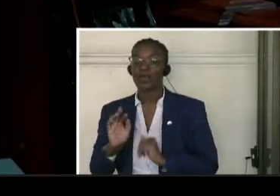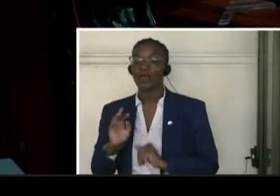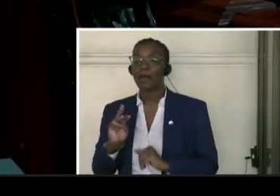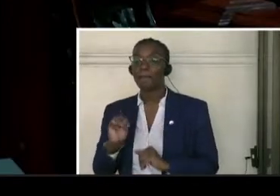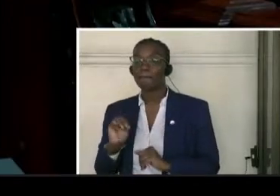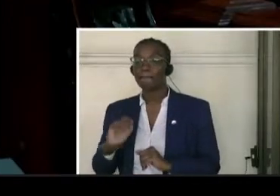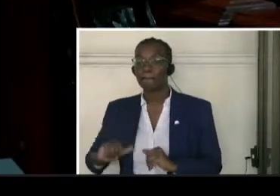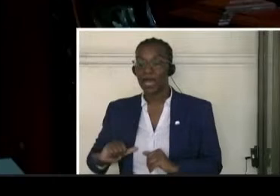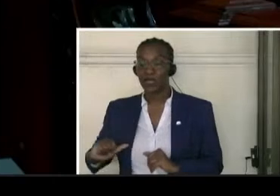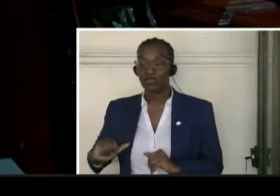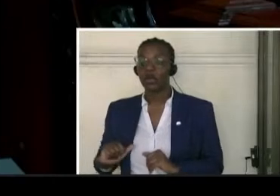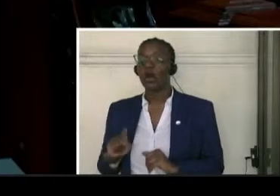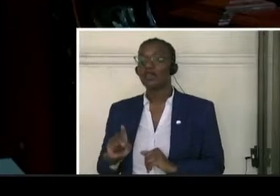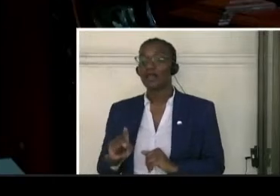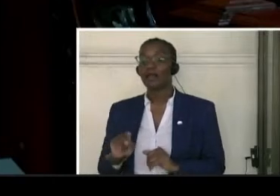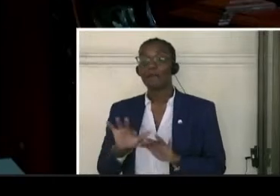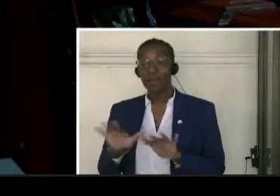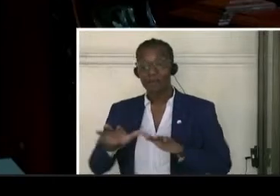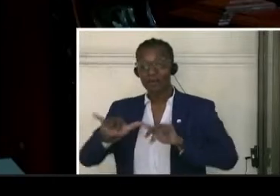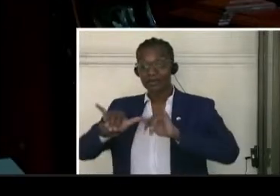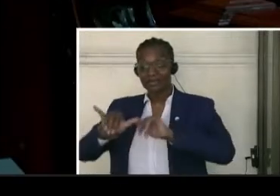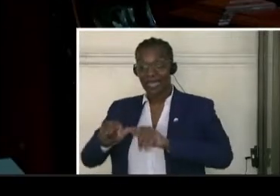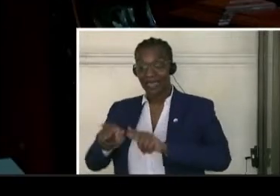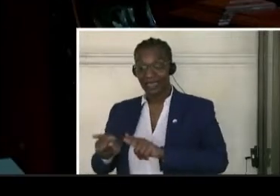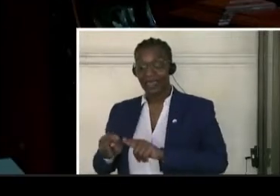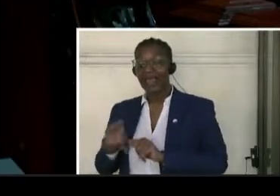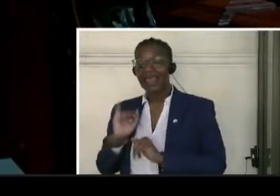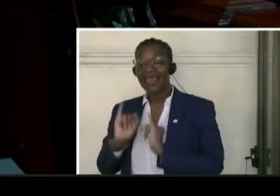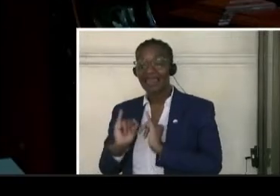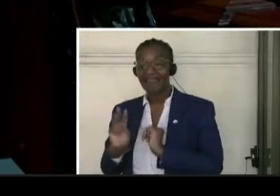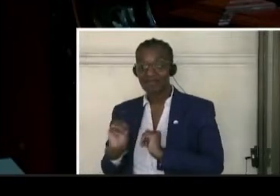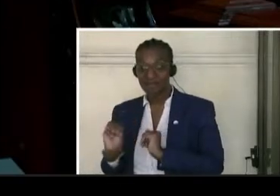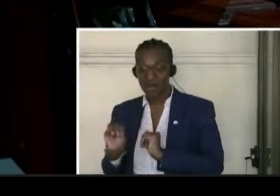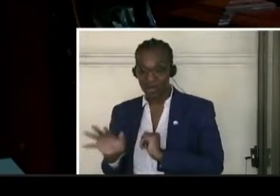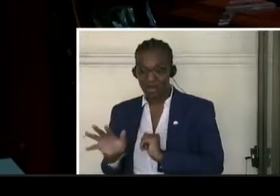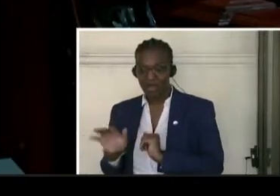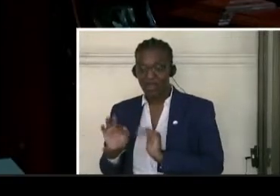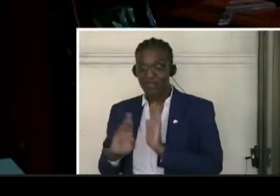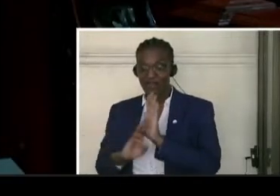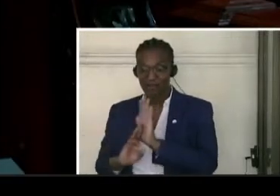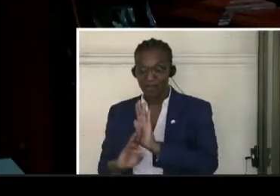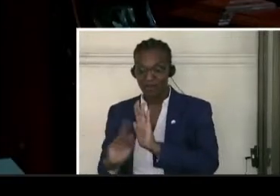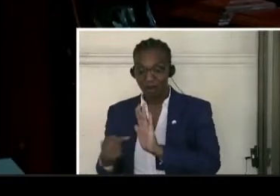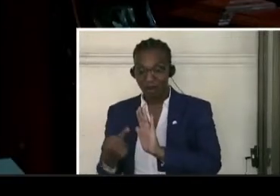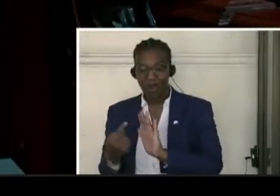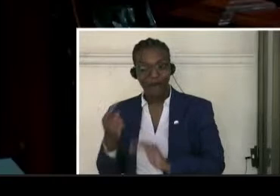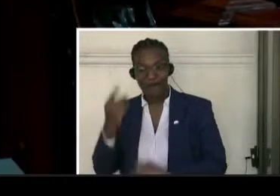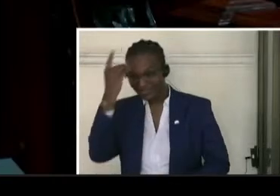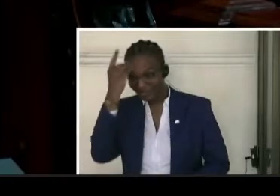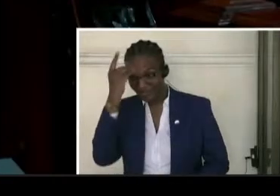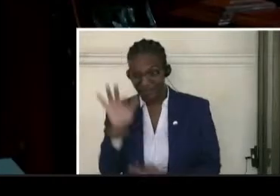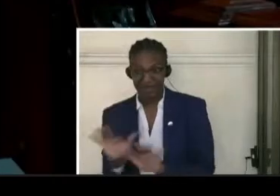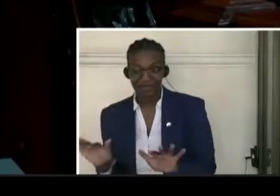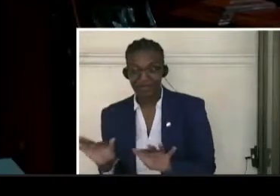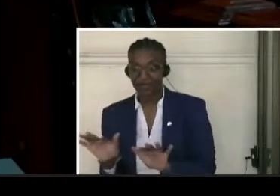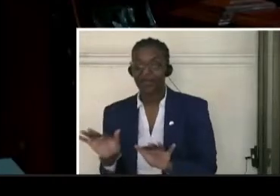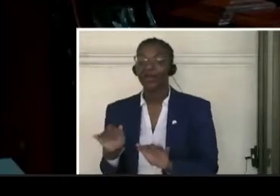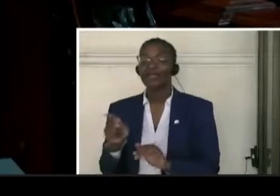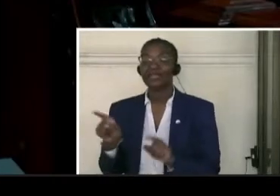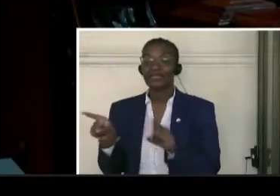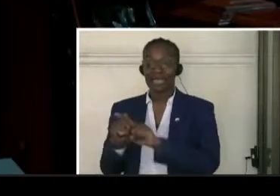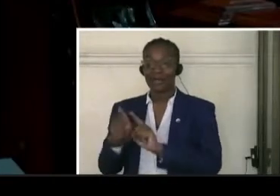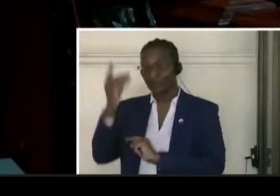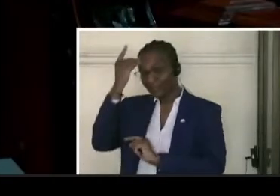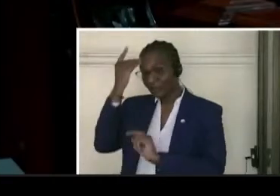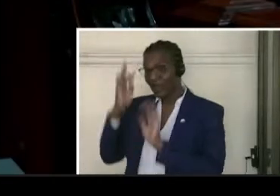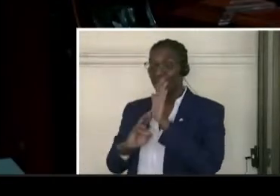million people residing on it. So if you come here, you are representing everyone in the province, not only eThekwini people, but also in